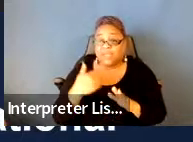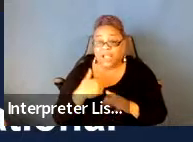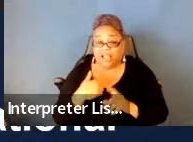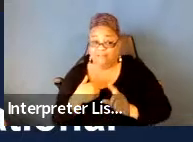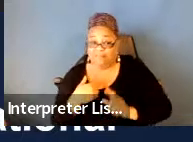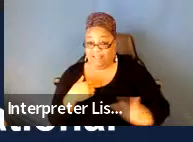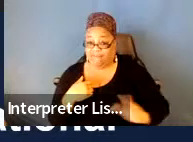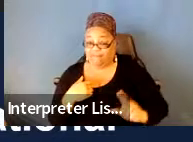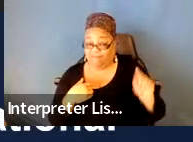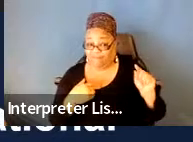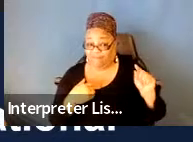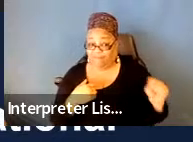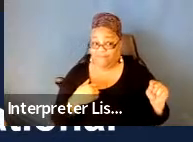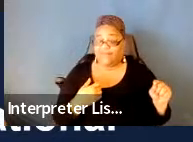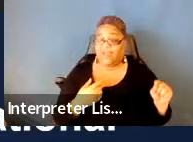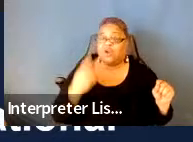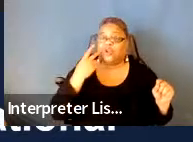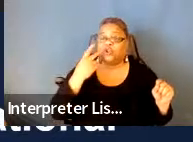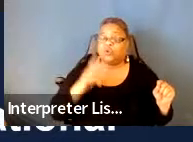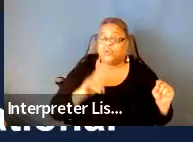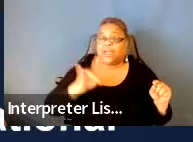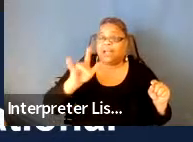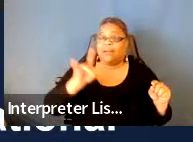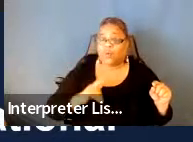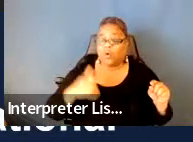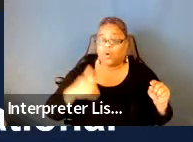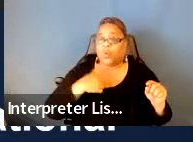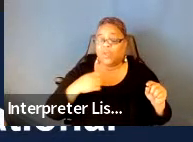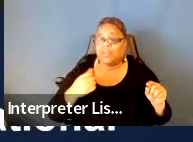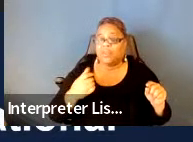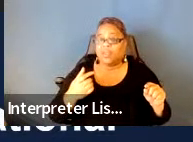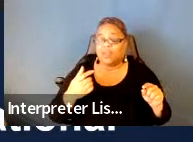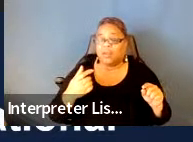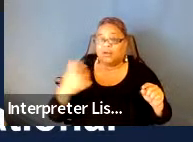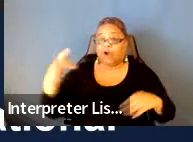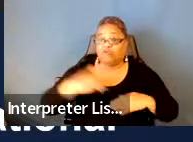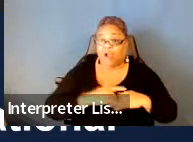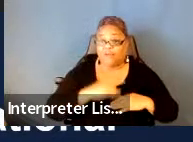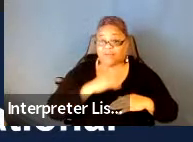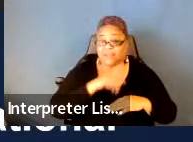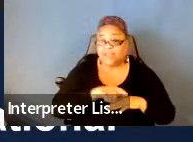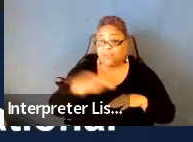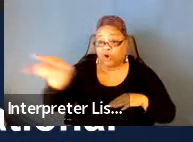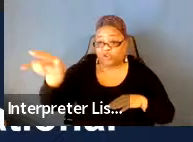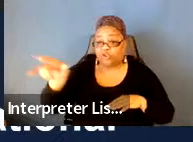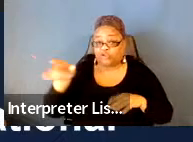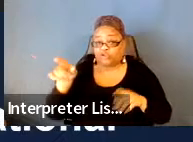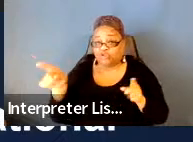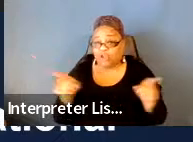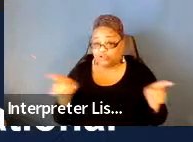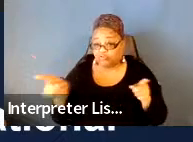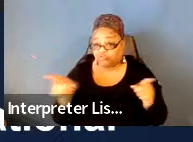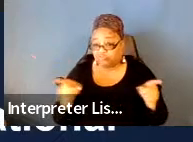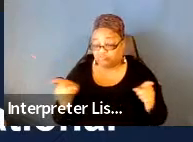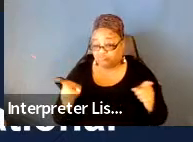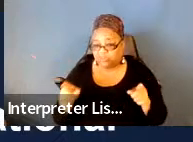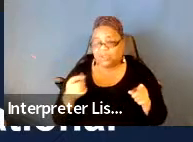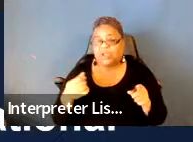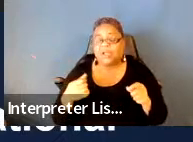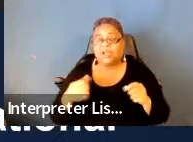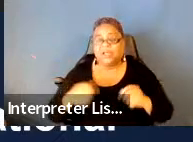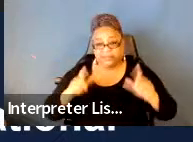terminal with the departure and arrivals directions as an example of a sign that does need to meet